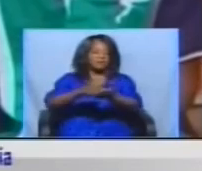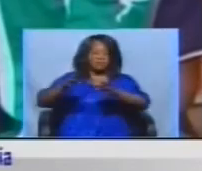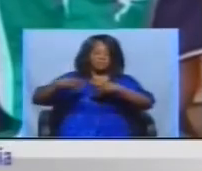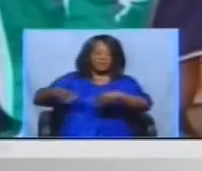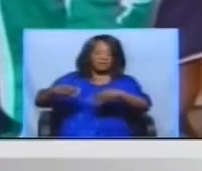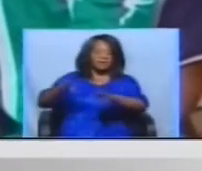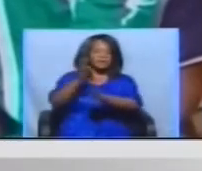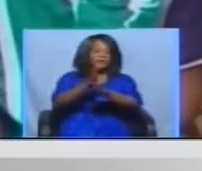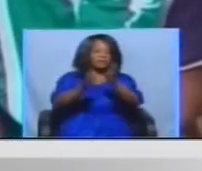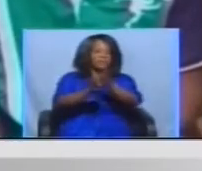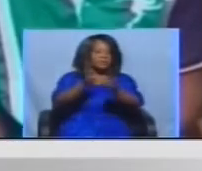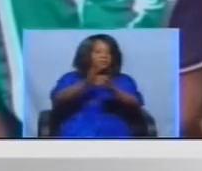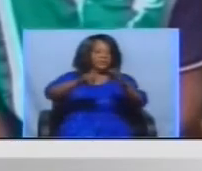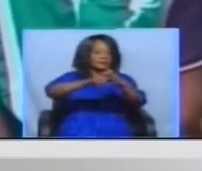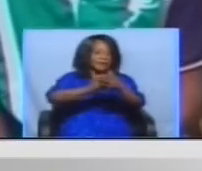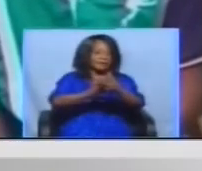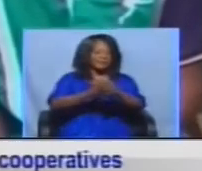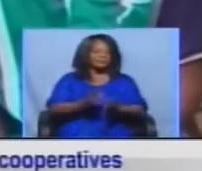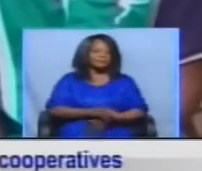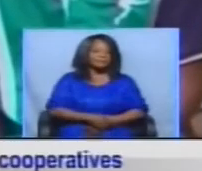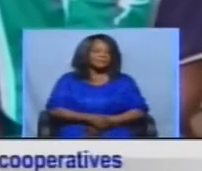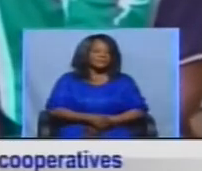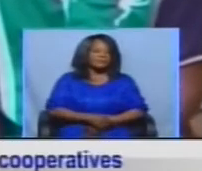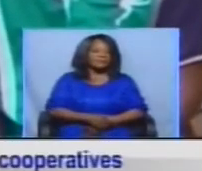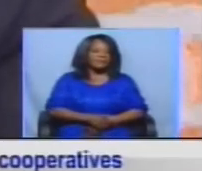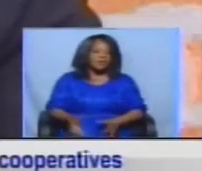market yoro chimbi kanawesa imisevu